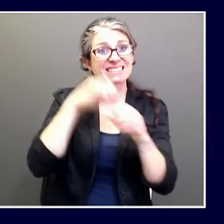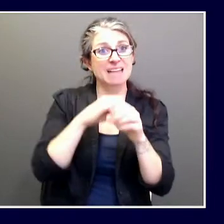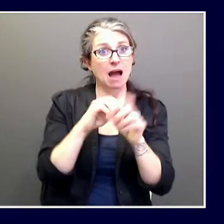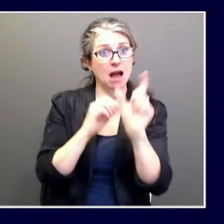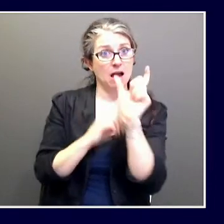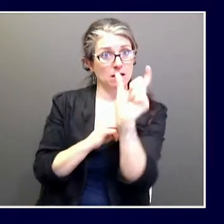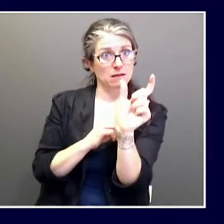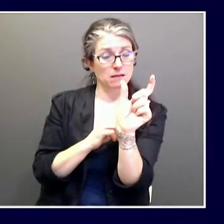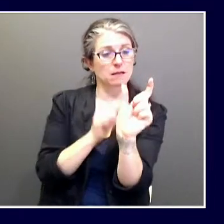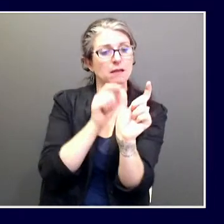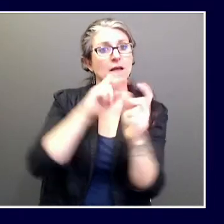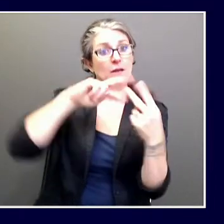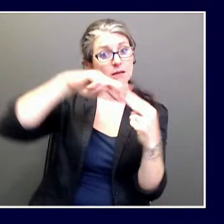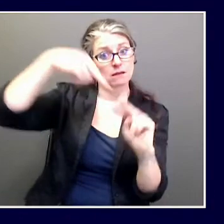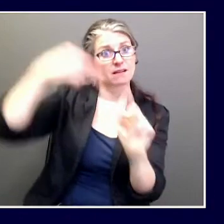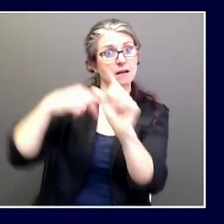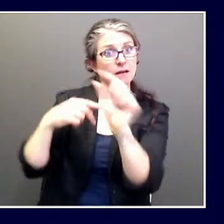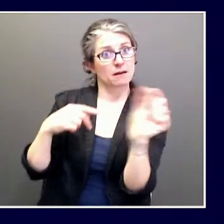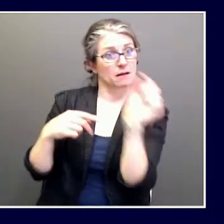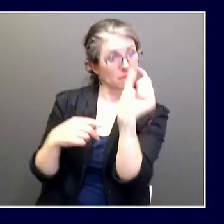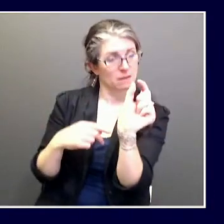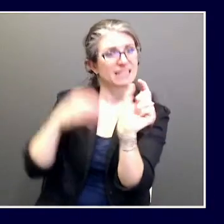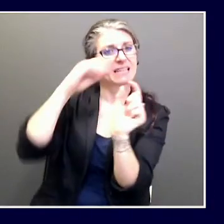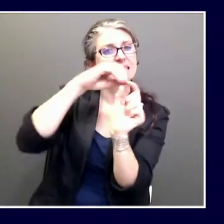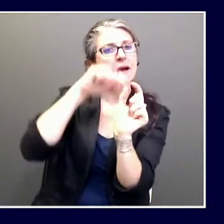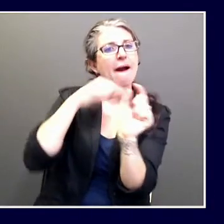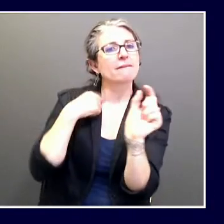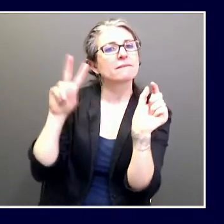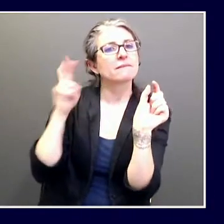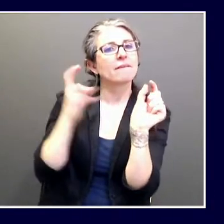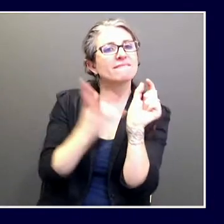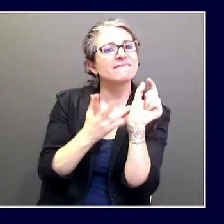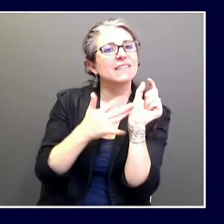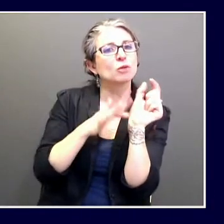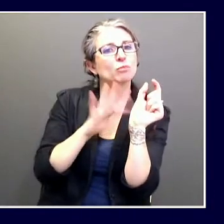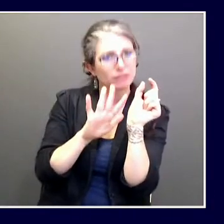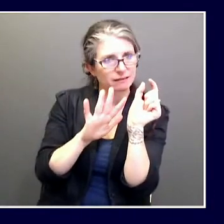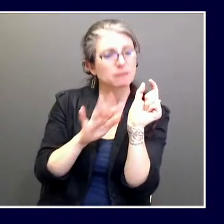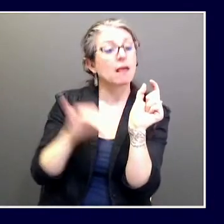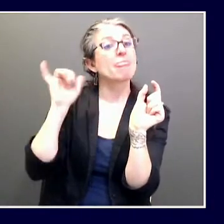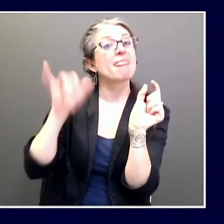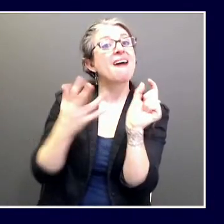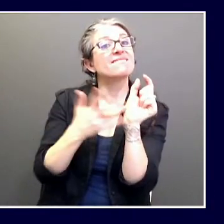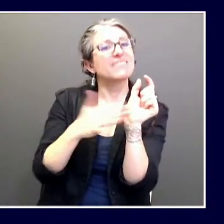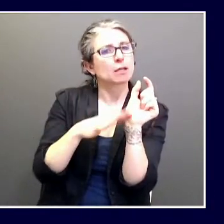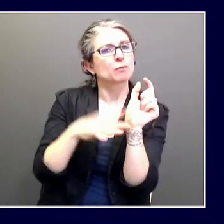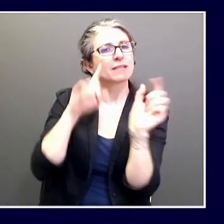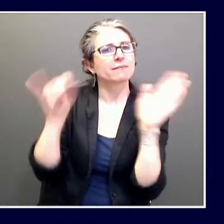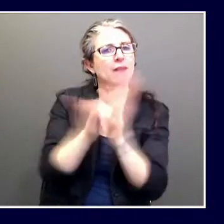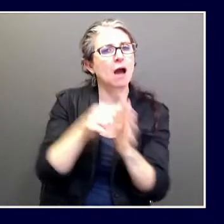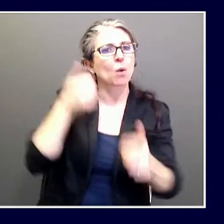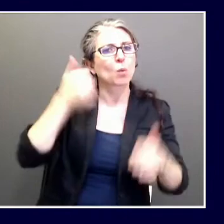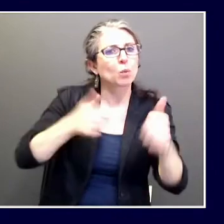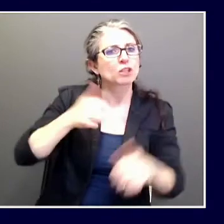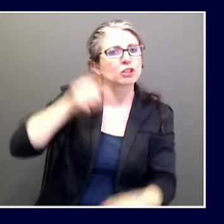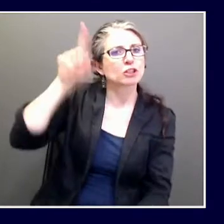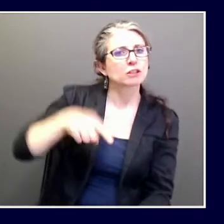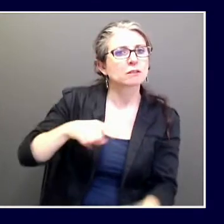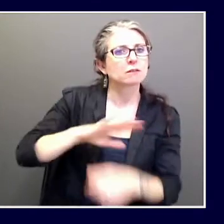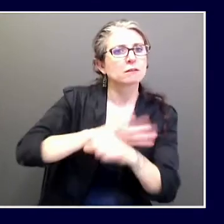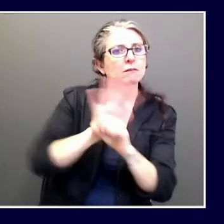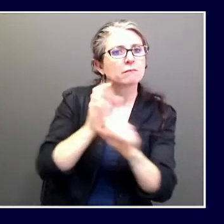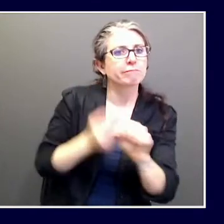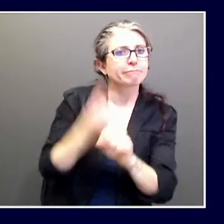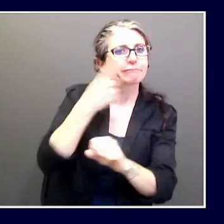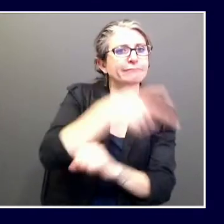we undertake this, we don't set forth and say, let's see if this is Omicron. The question is different. The question